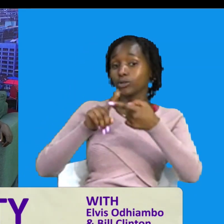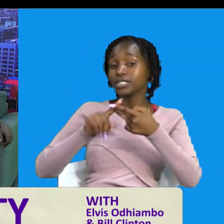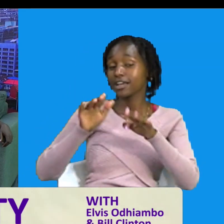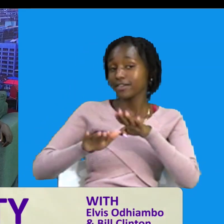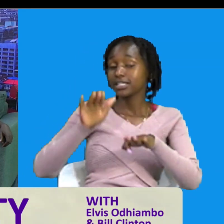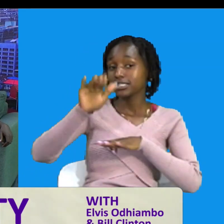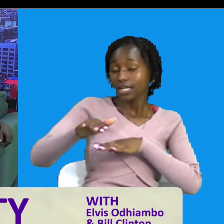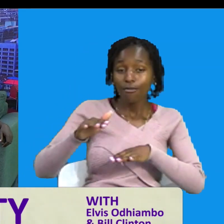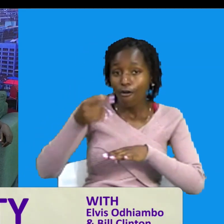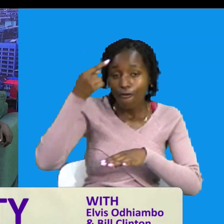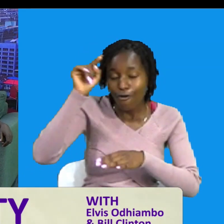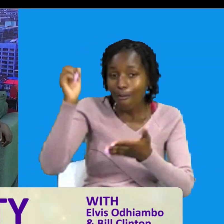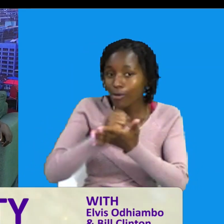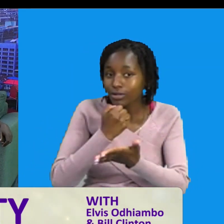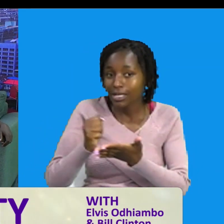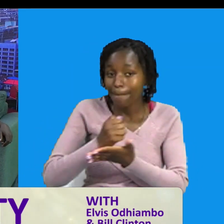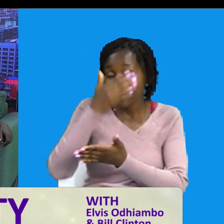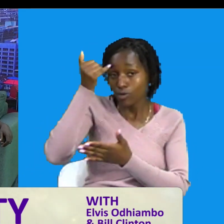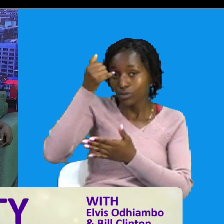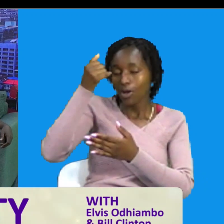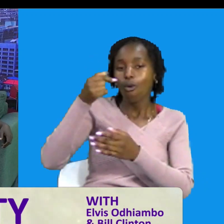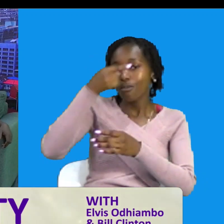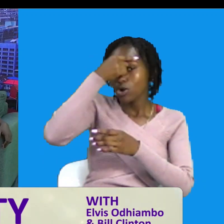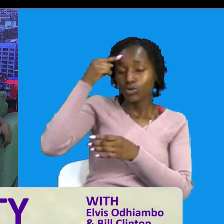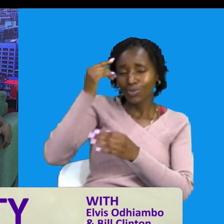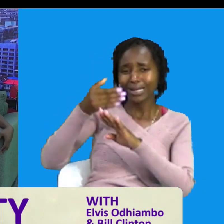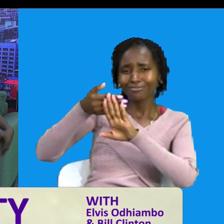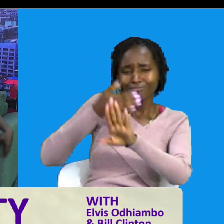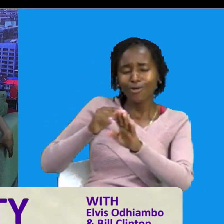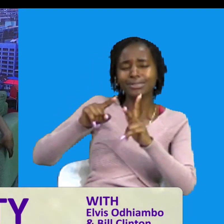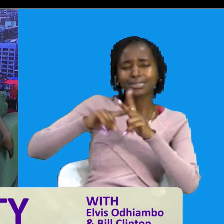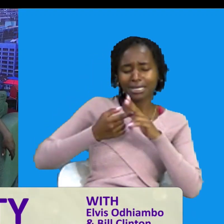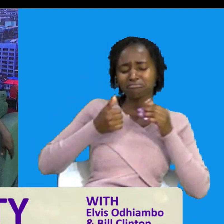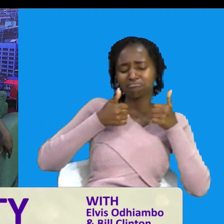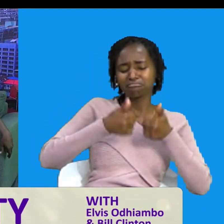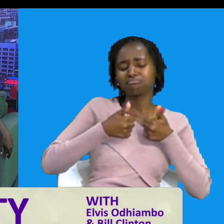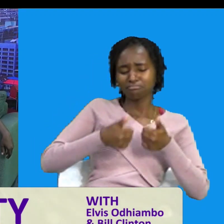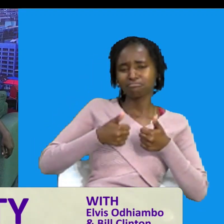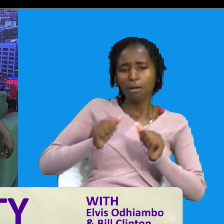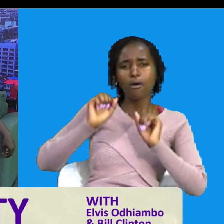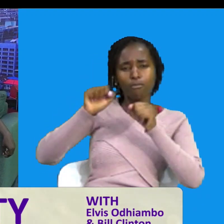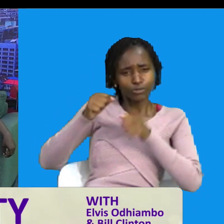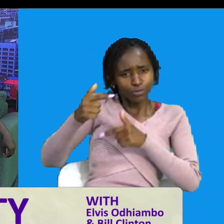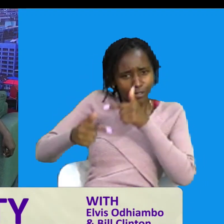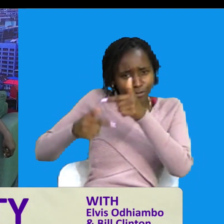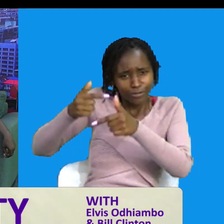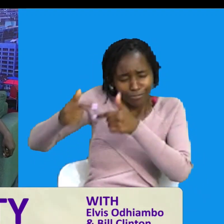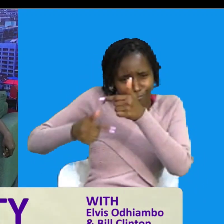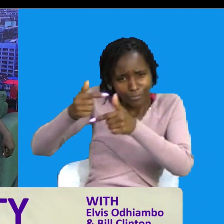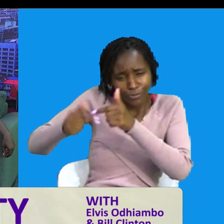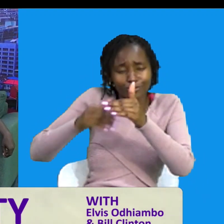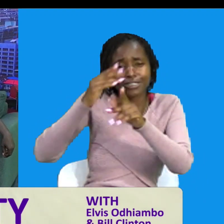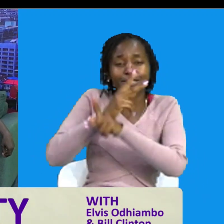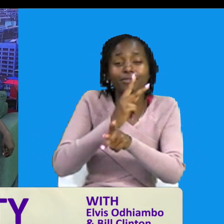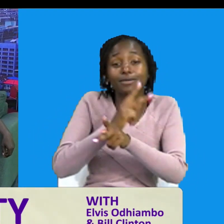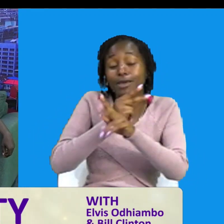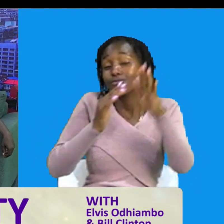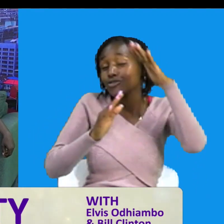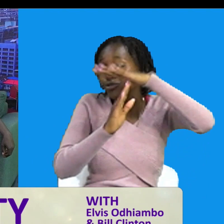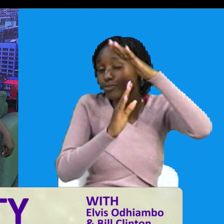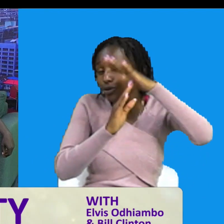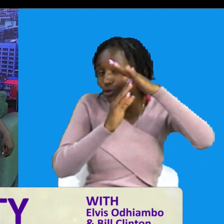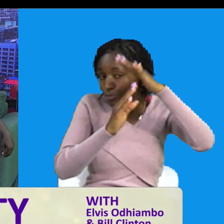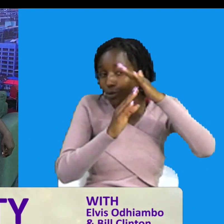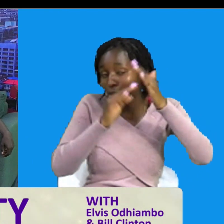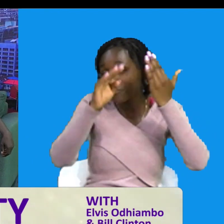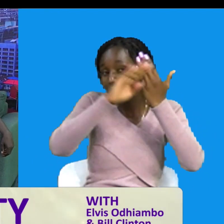for Posta Rangers, because they started really well and they have a chance to solidify their place as far as number one is